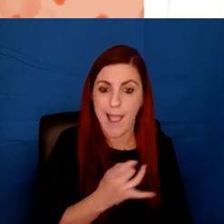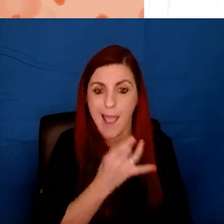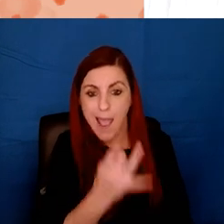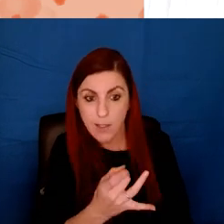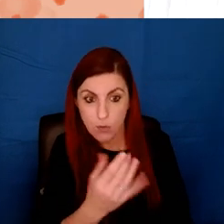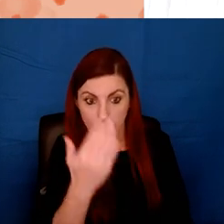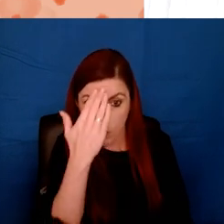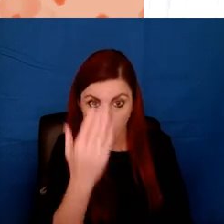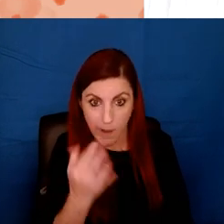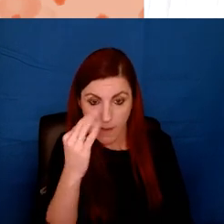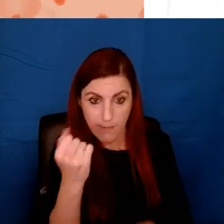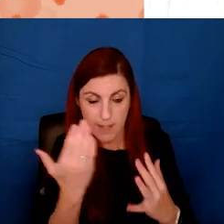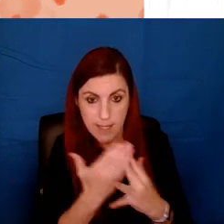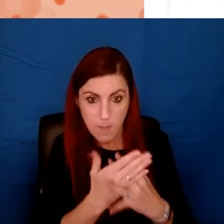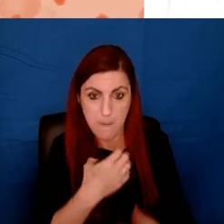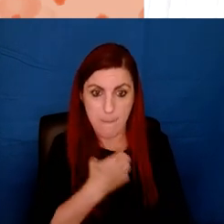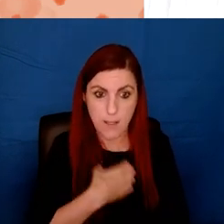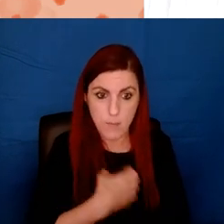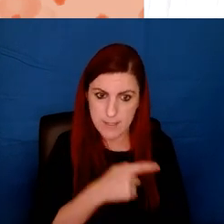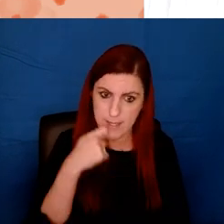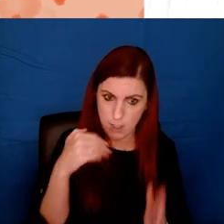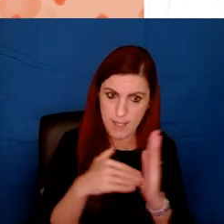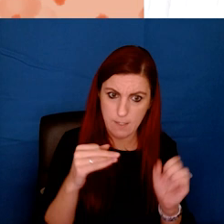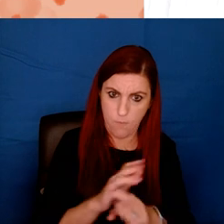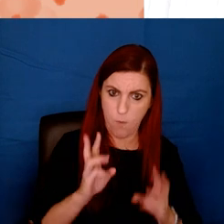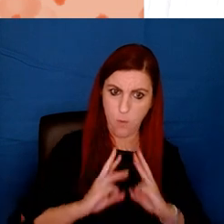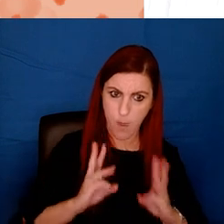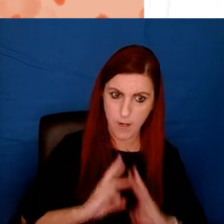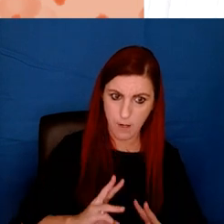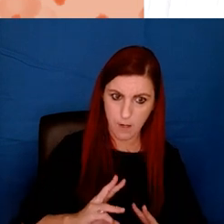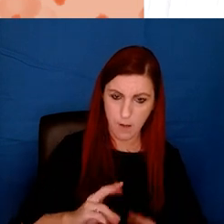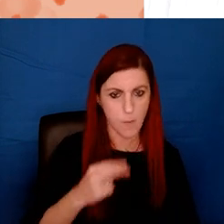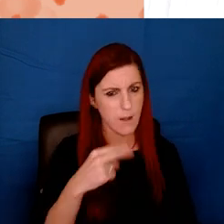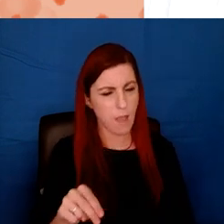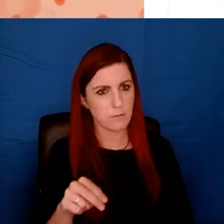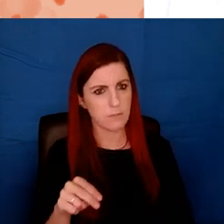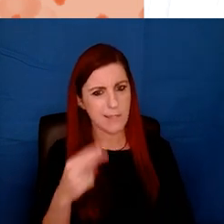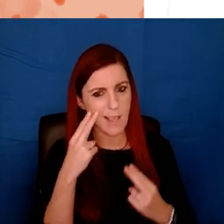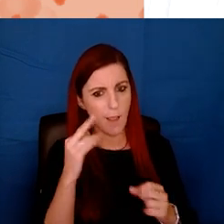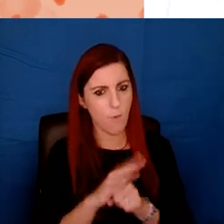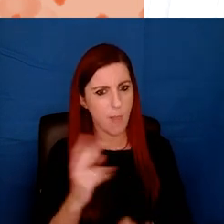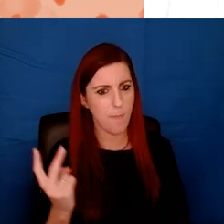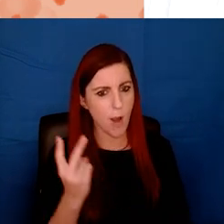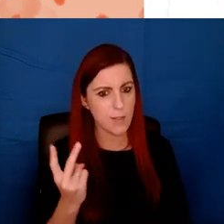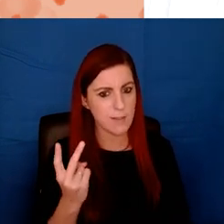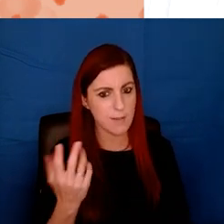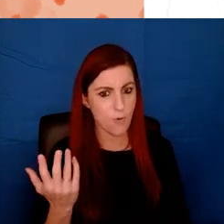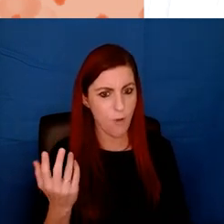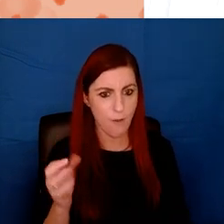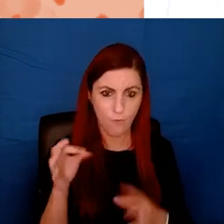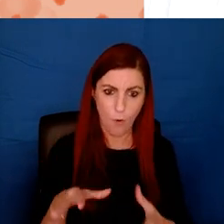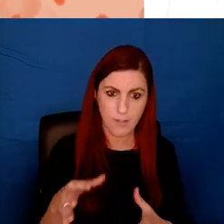you know, is there accessible bathrooms? They said, well, yes, for the women, but not necessarily for the partners. And sure, partners, of course, could